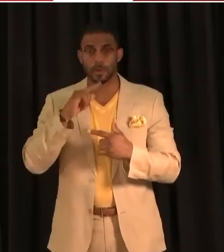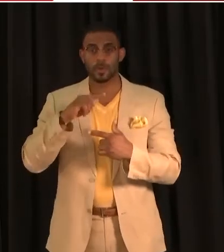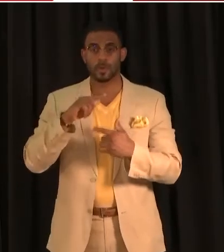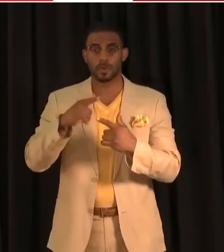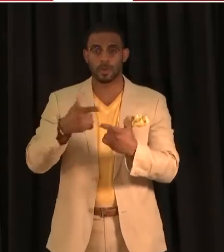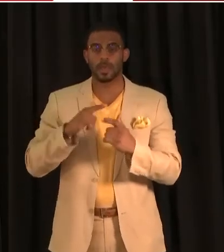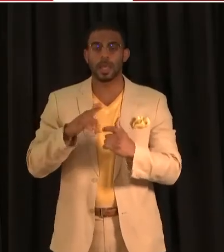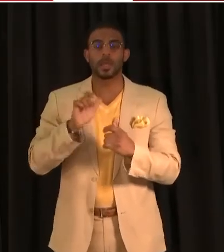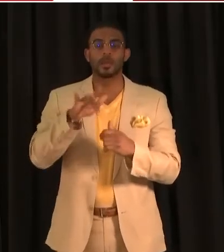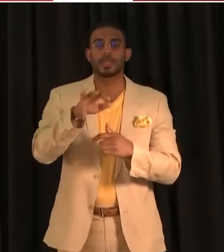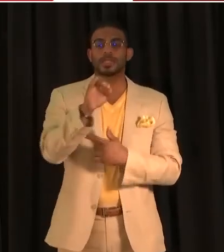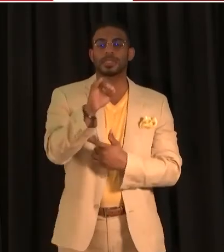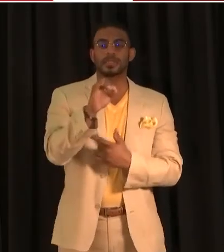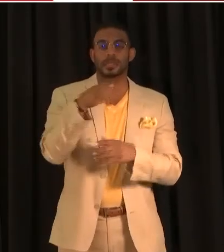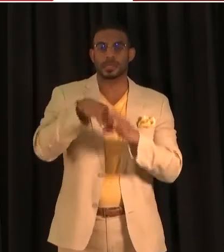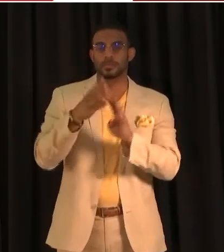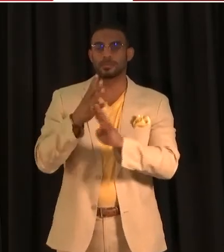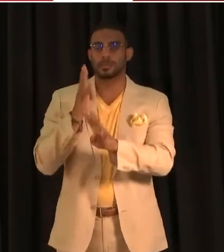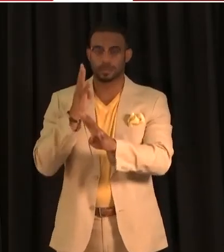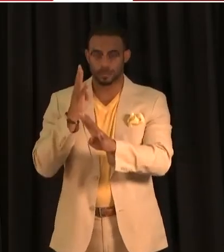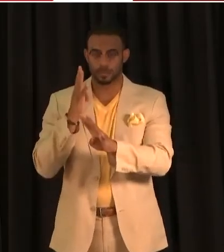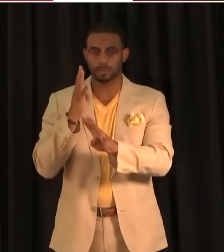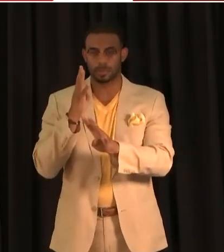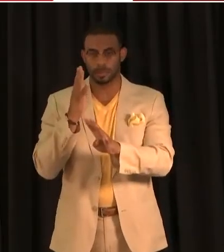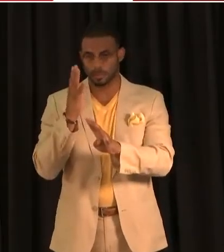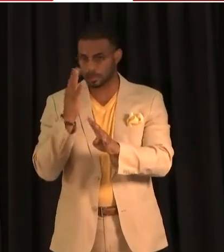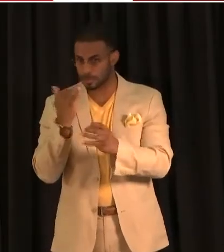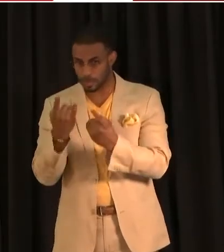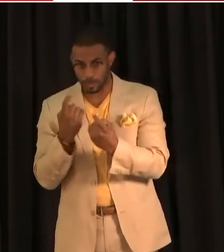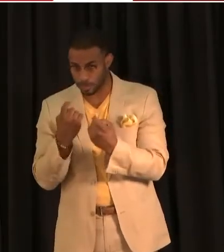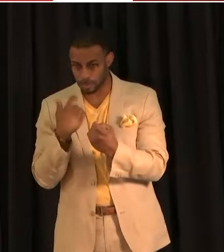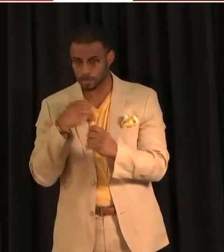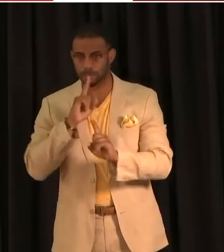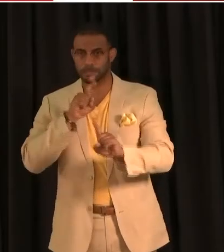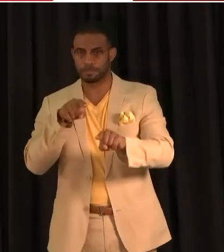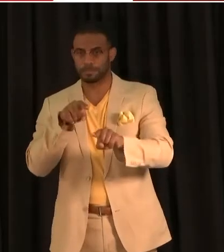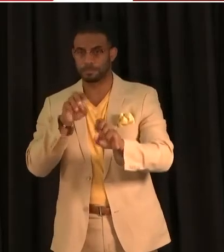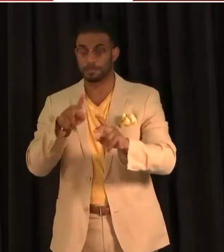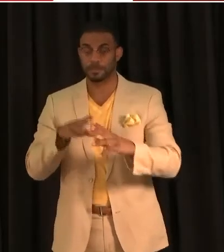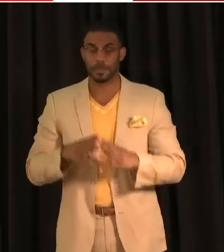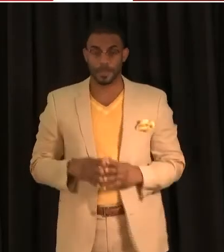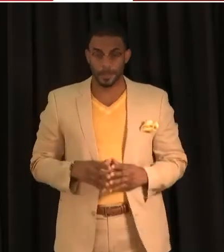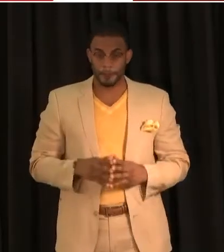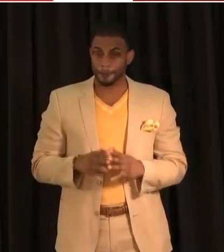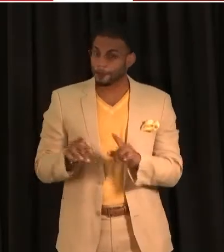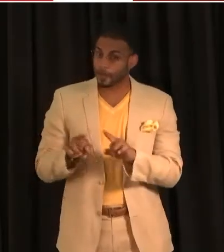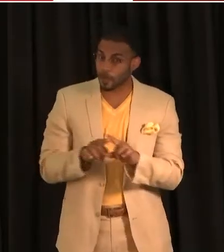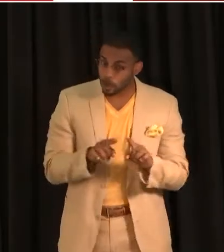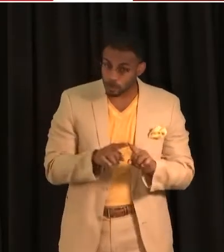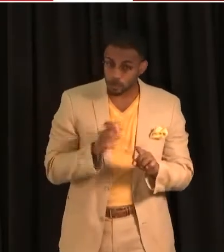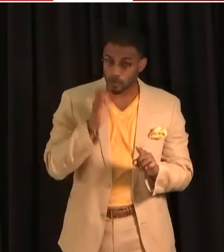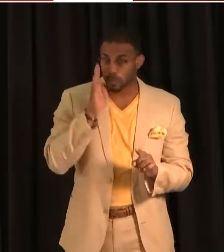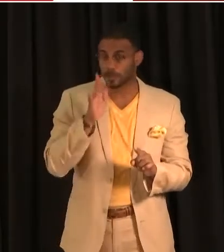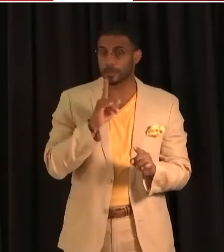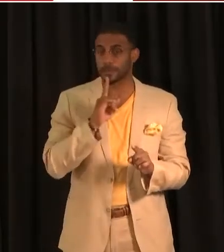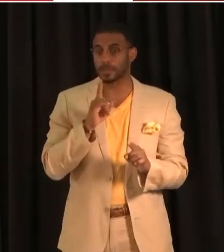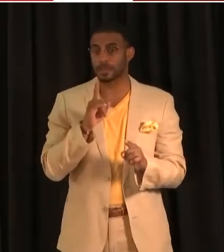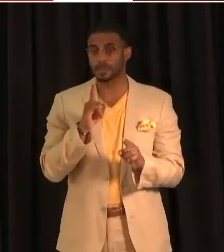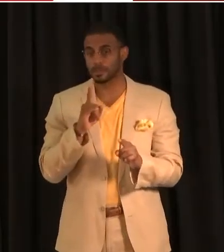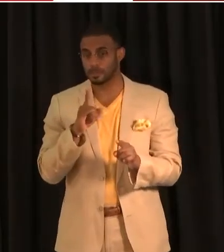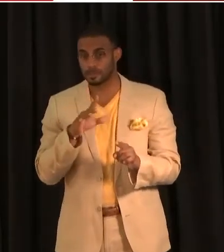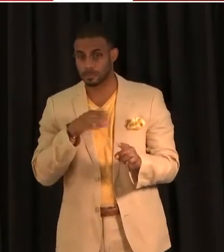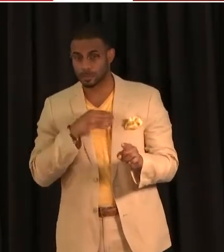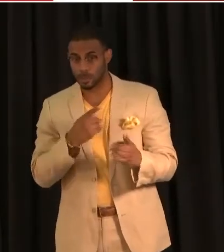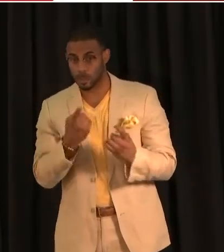0 now to be entered into the question queue if you have any questions. We will also